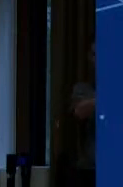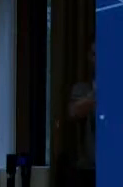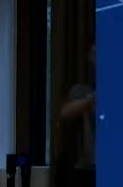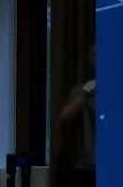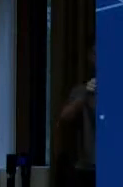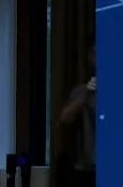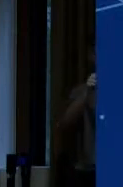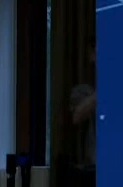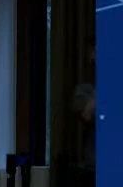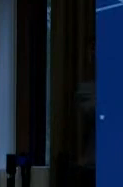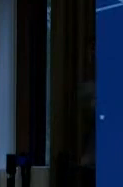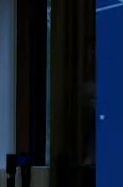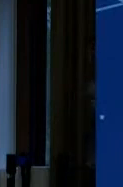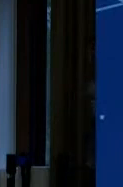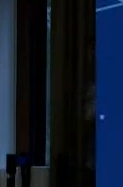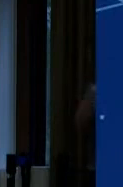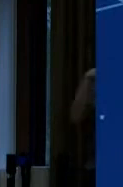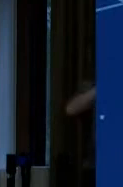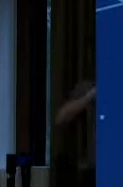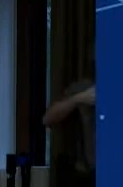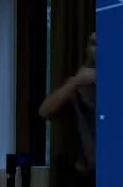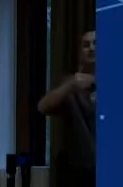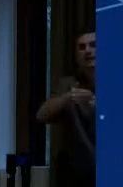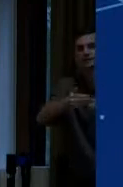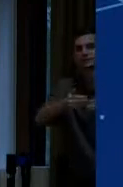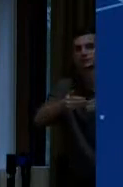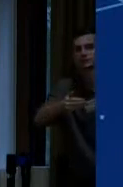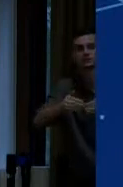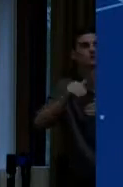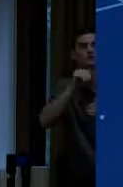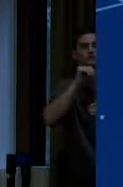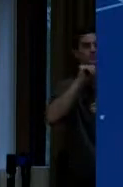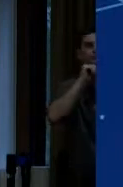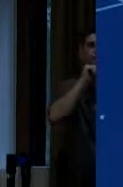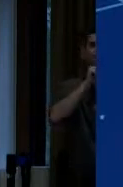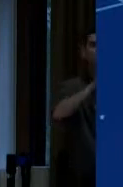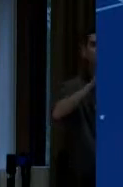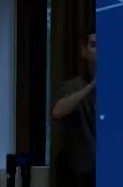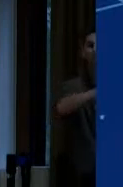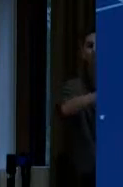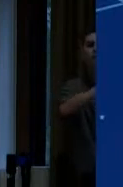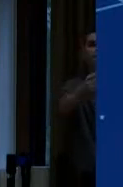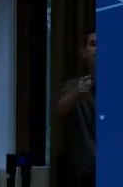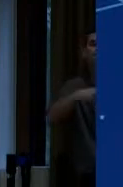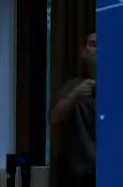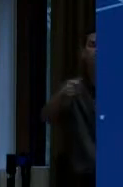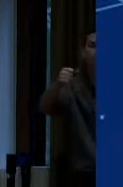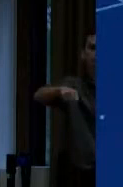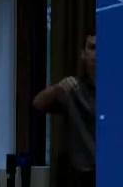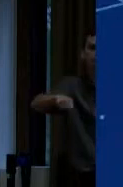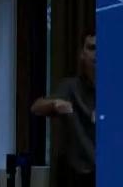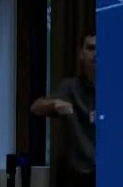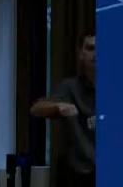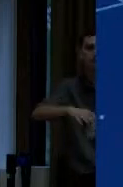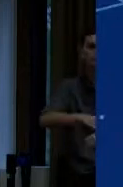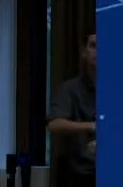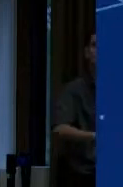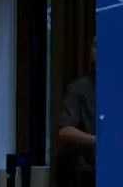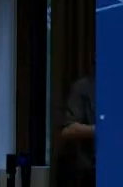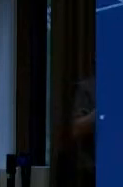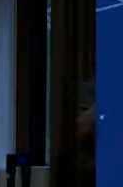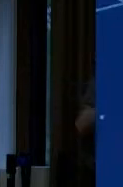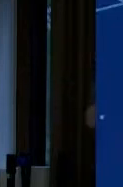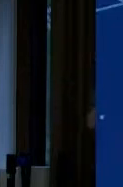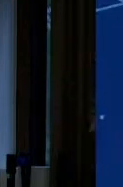it, these are likely words that would come next. So again, it's all probability based. And you might even notice that sometimes because you sent an email